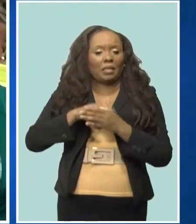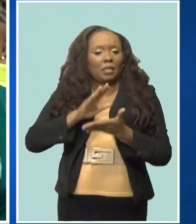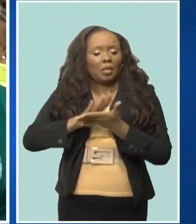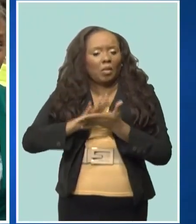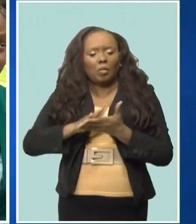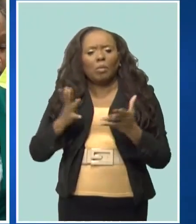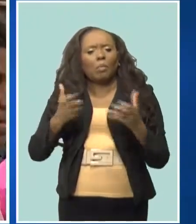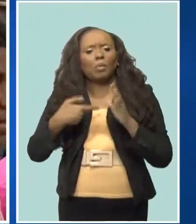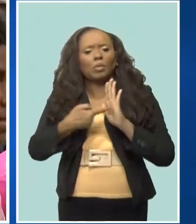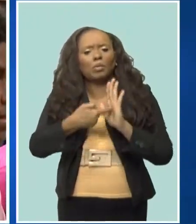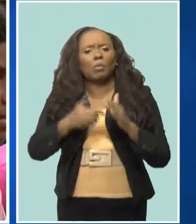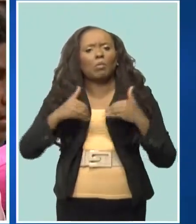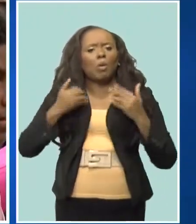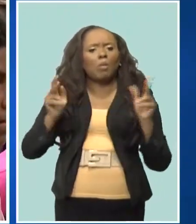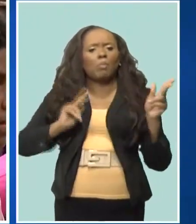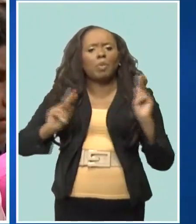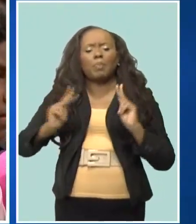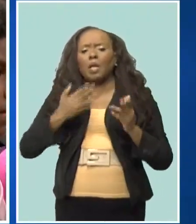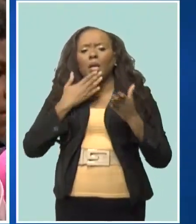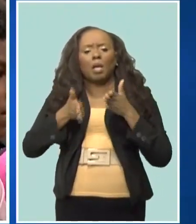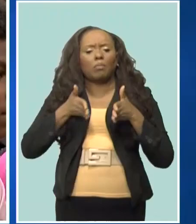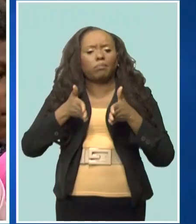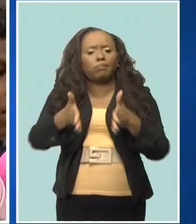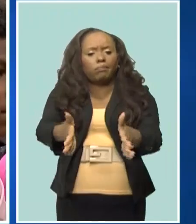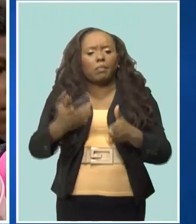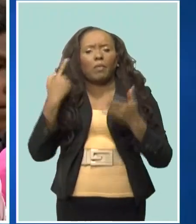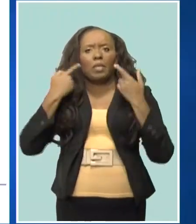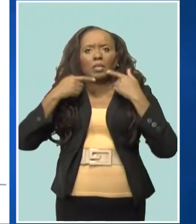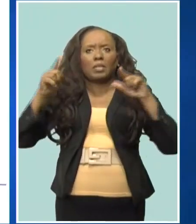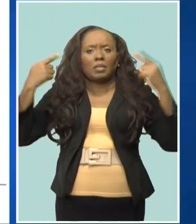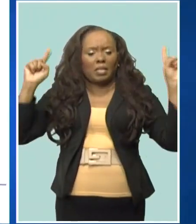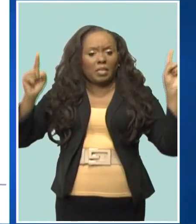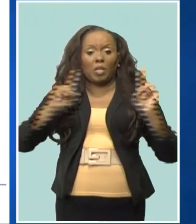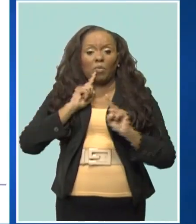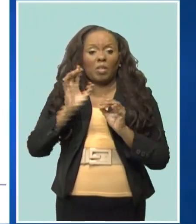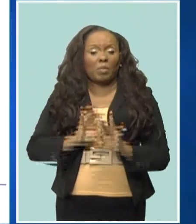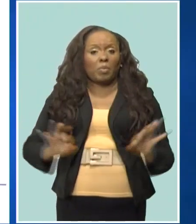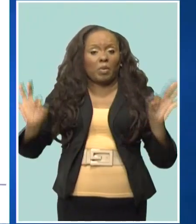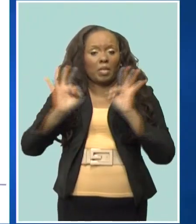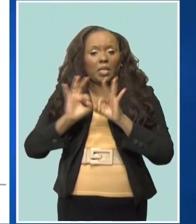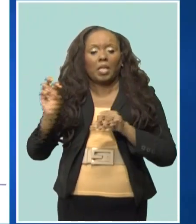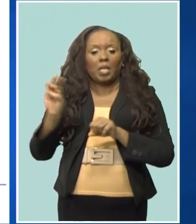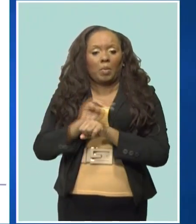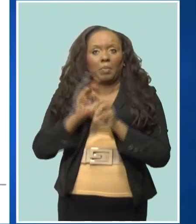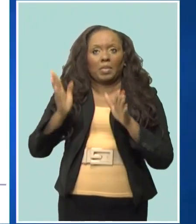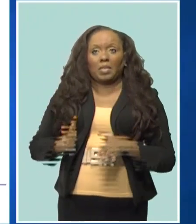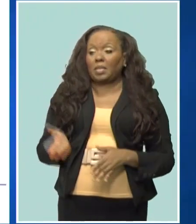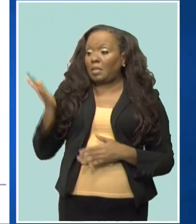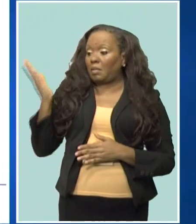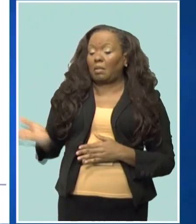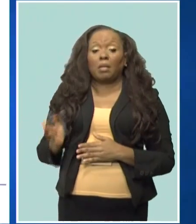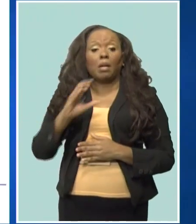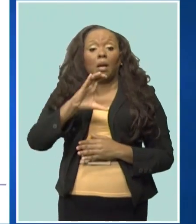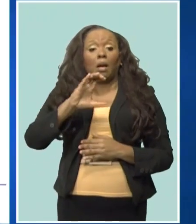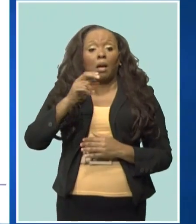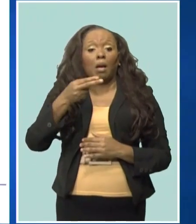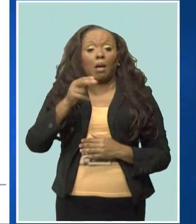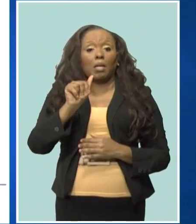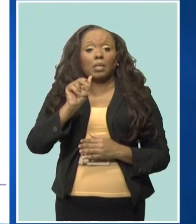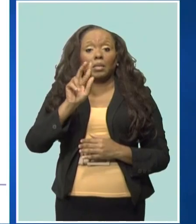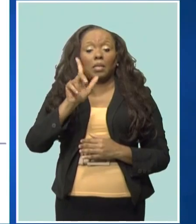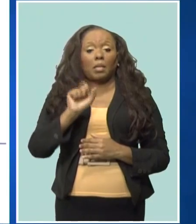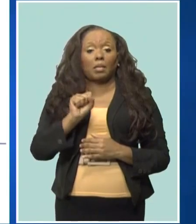path for success are at the core of the initiative. Minister of Youth, Sport and Community Empowerment Charles Griffith says